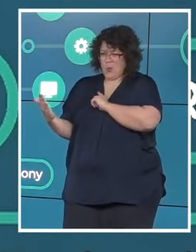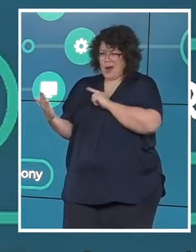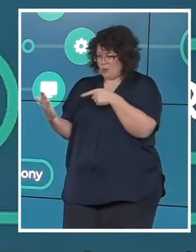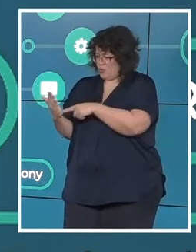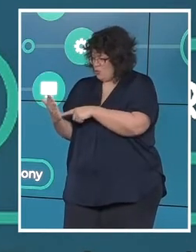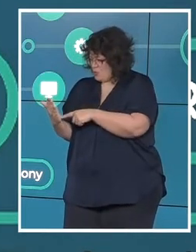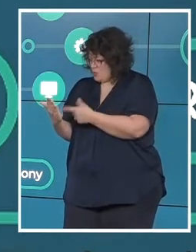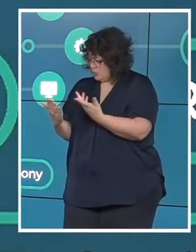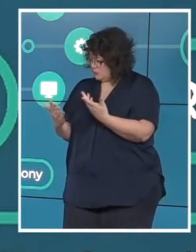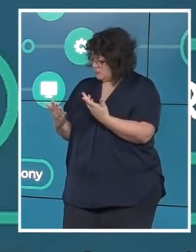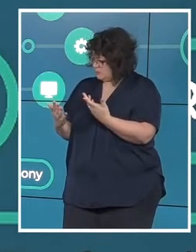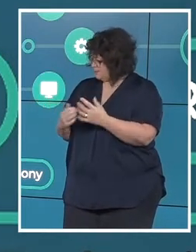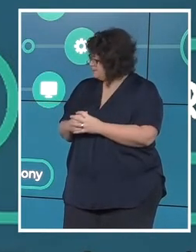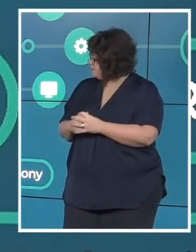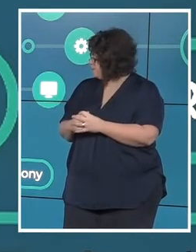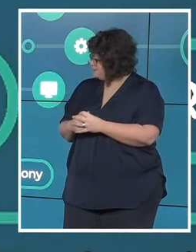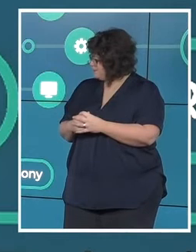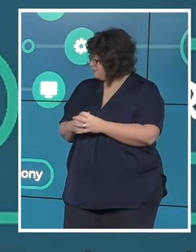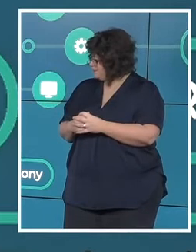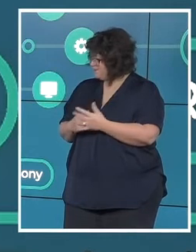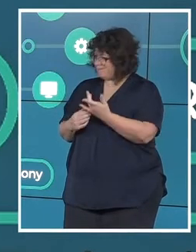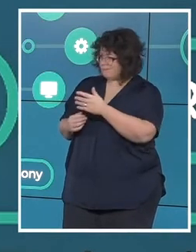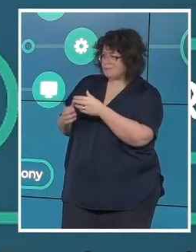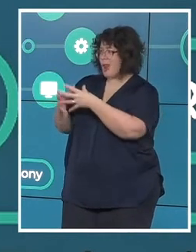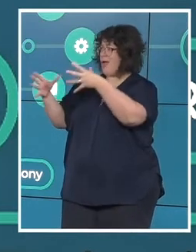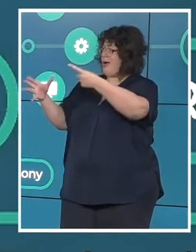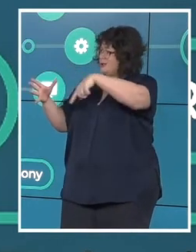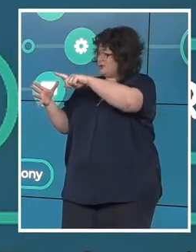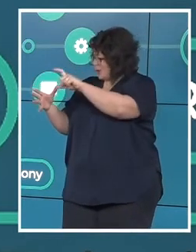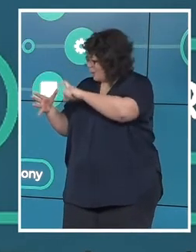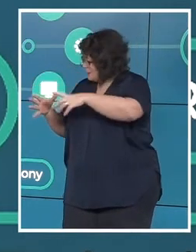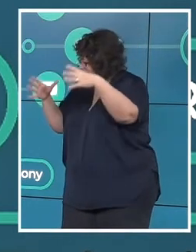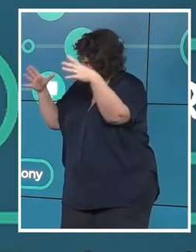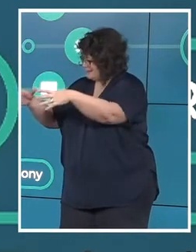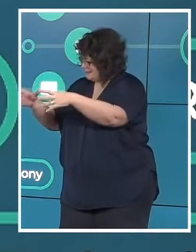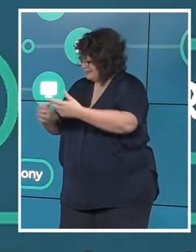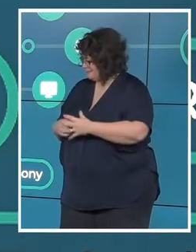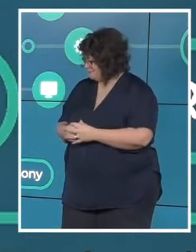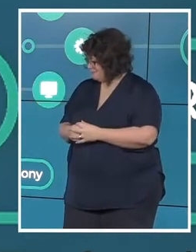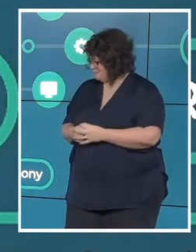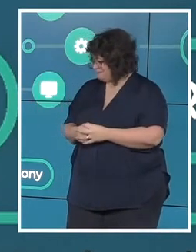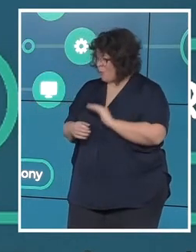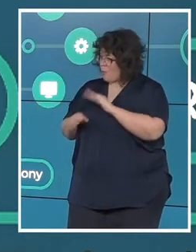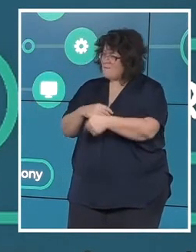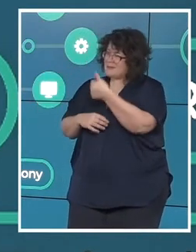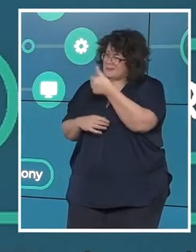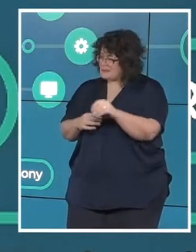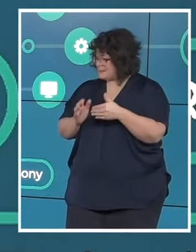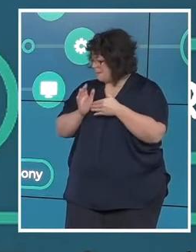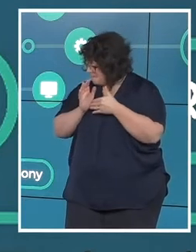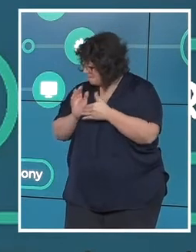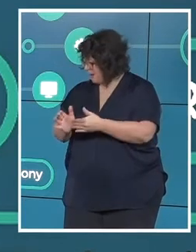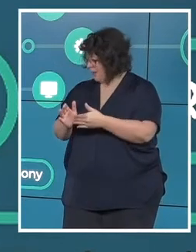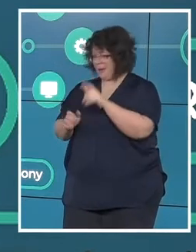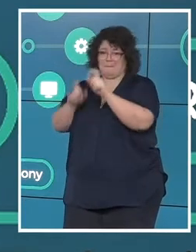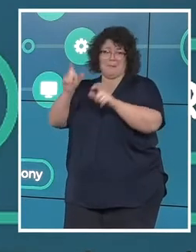Americans with disabilities, over 1 billion people with disabilities around the world. And relationships are